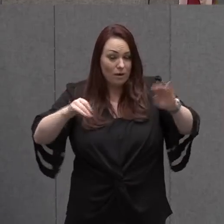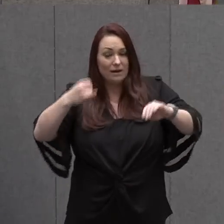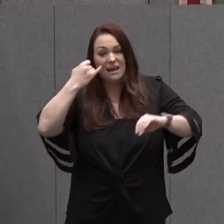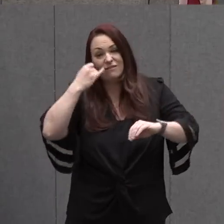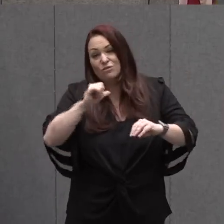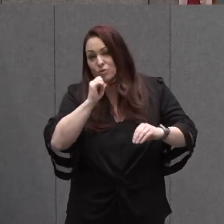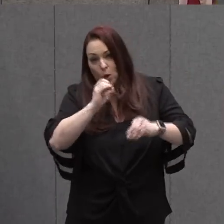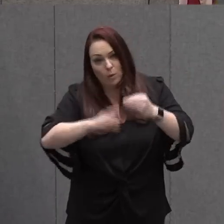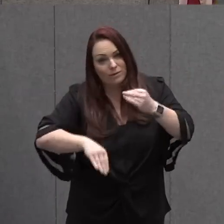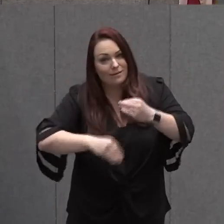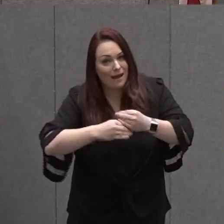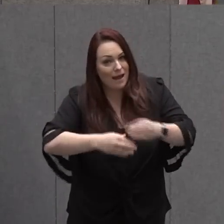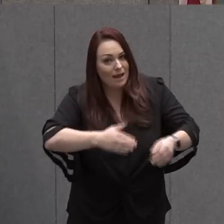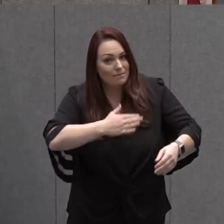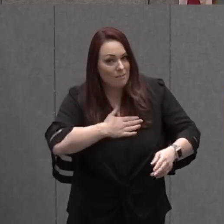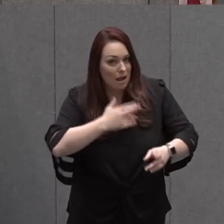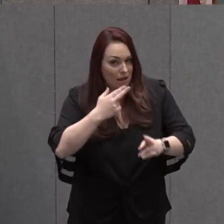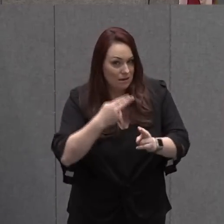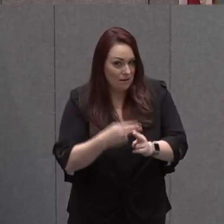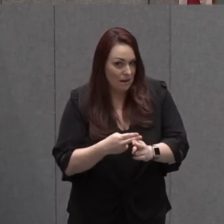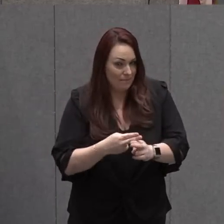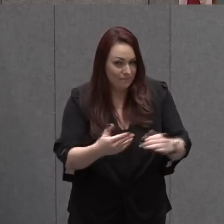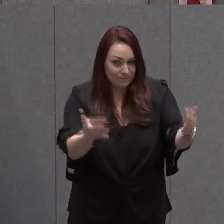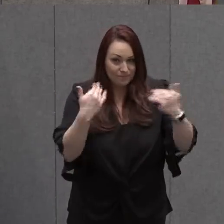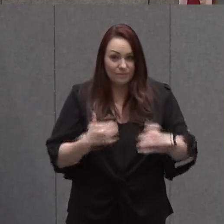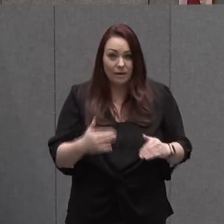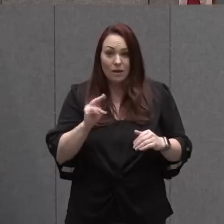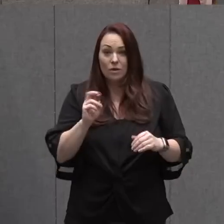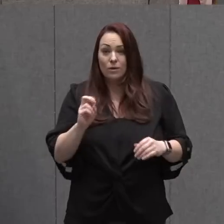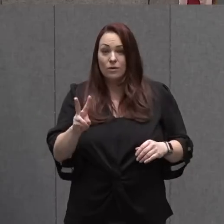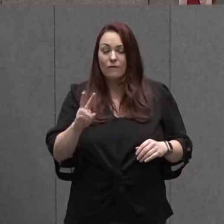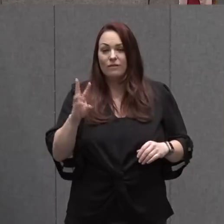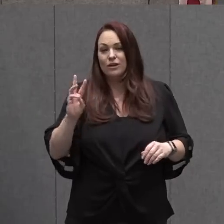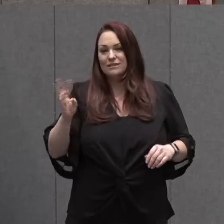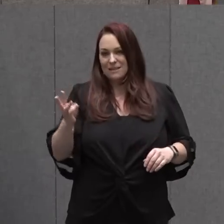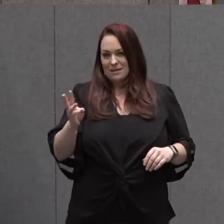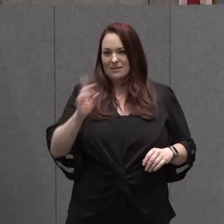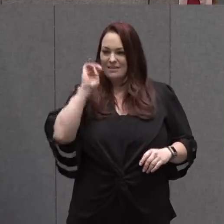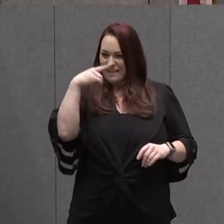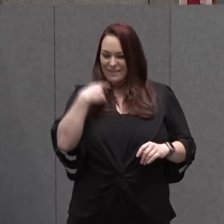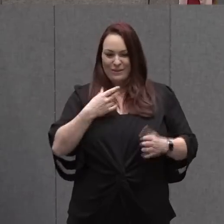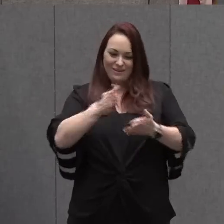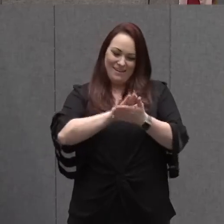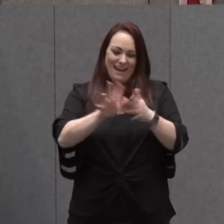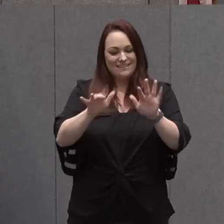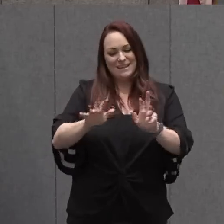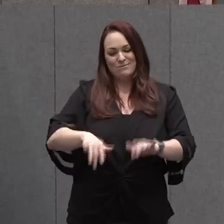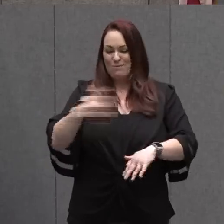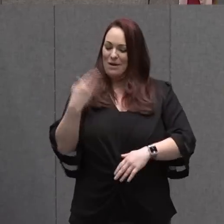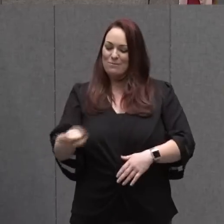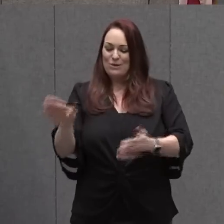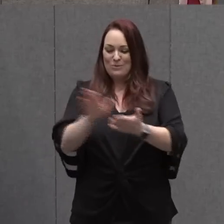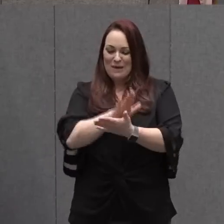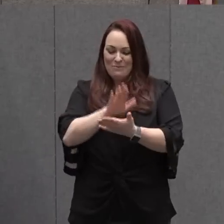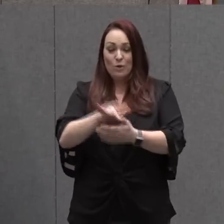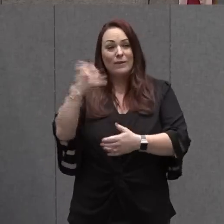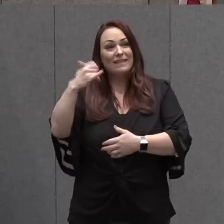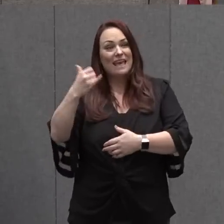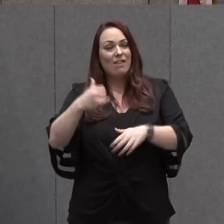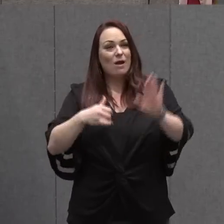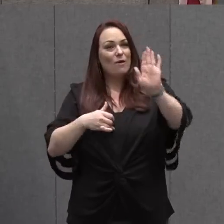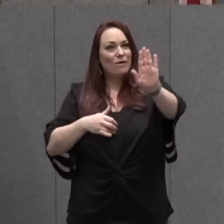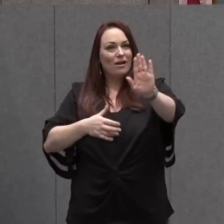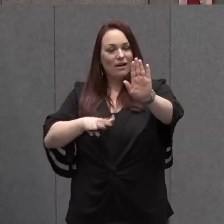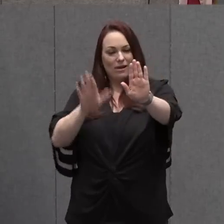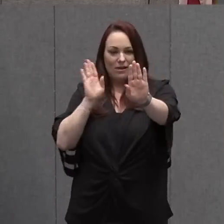them. November 6th. They look nice typed up like that on blue paper on a yellow board, but still